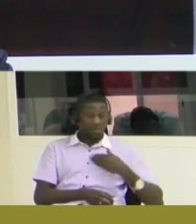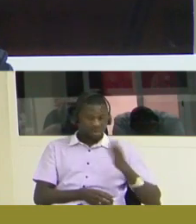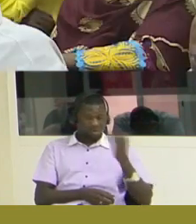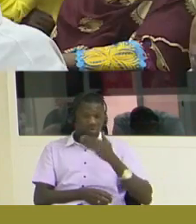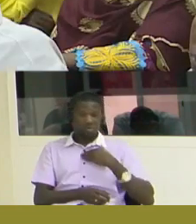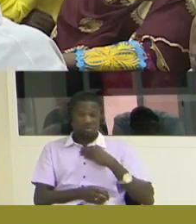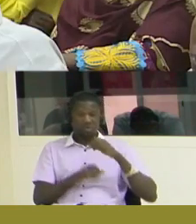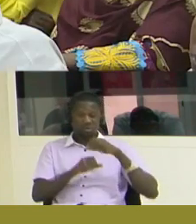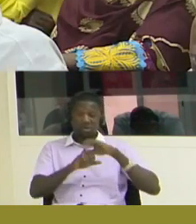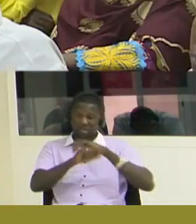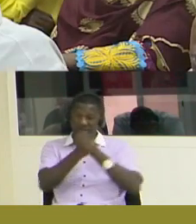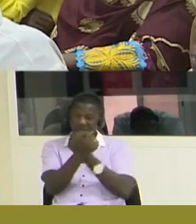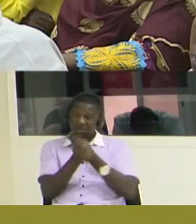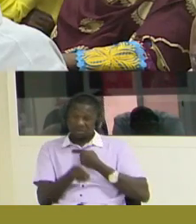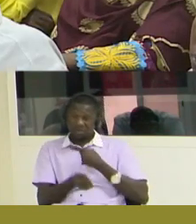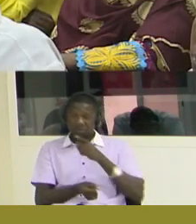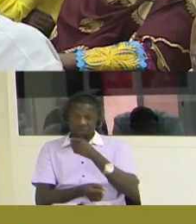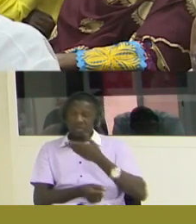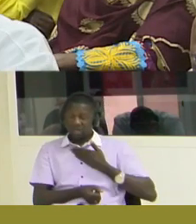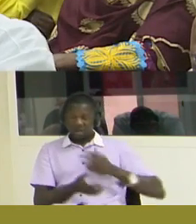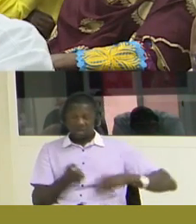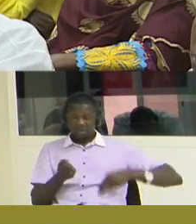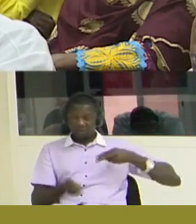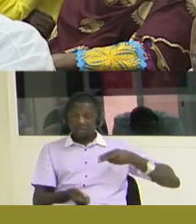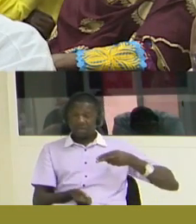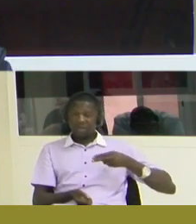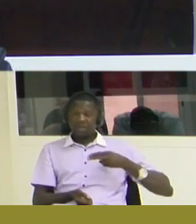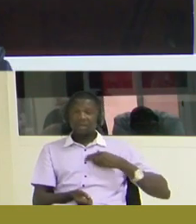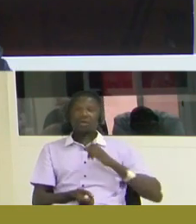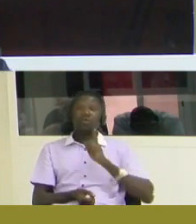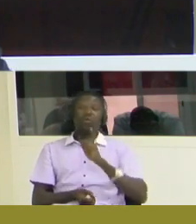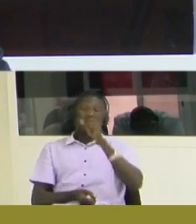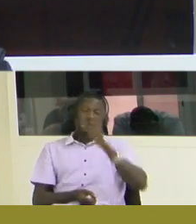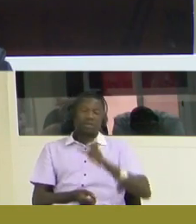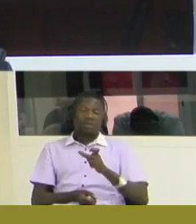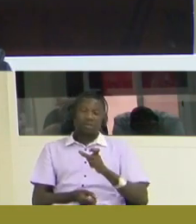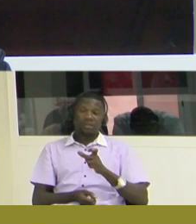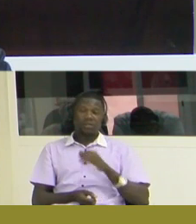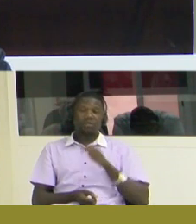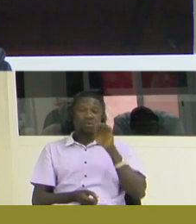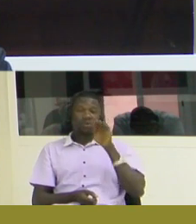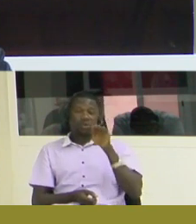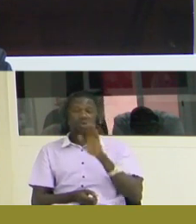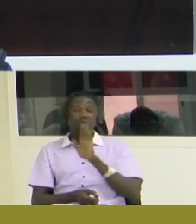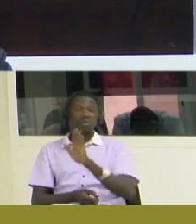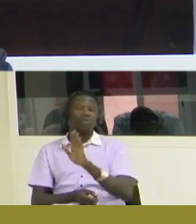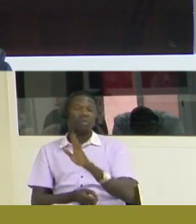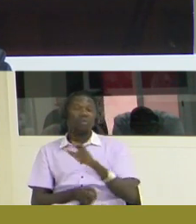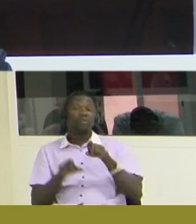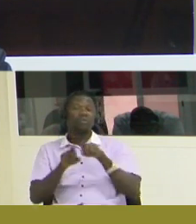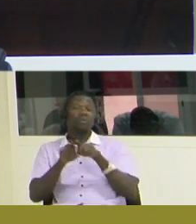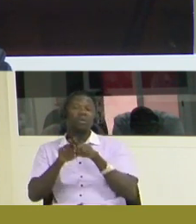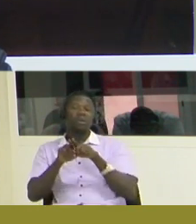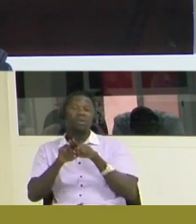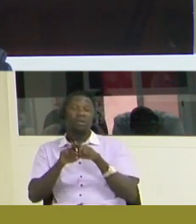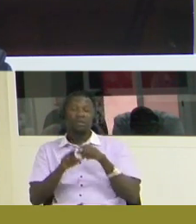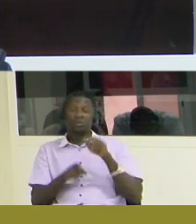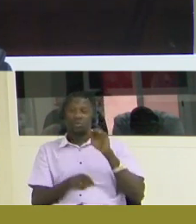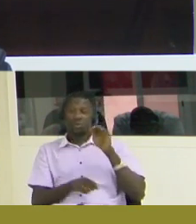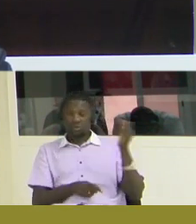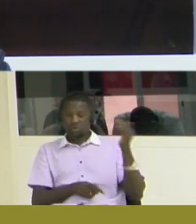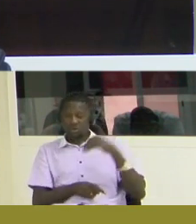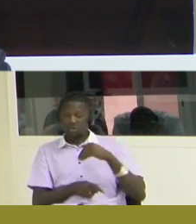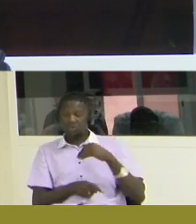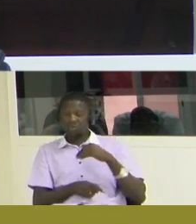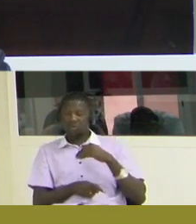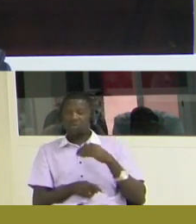one person has been called he waits for his partner to come refuses to come upstairs until he